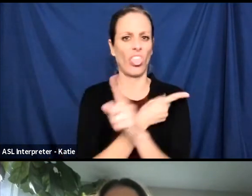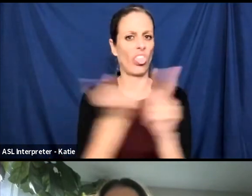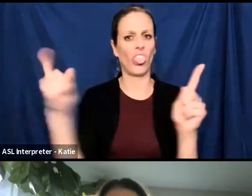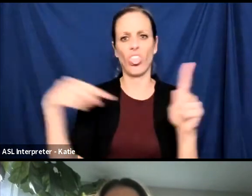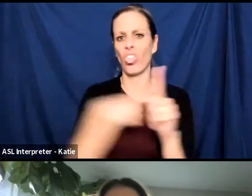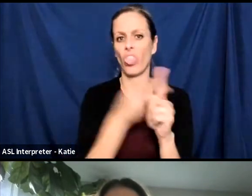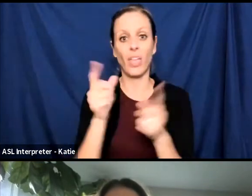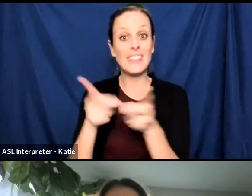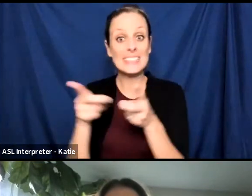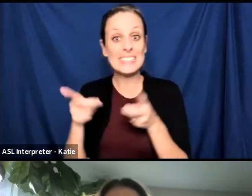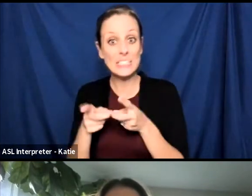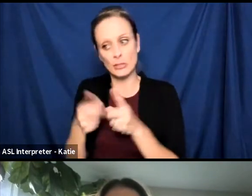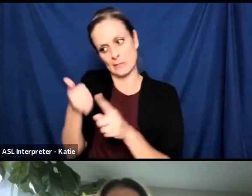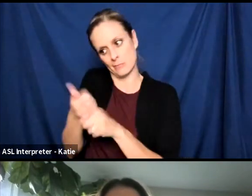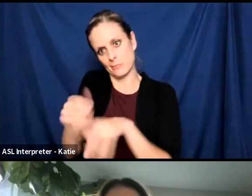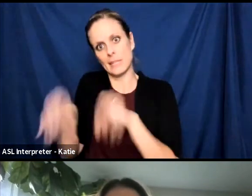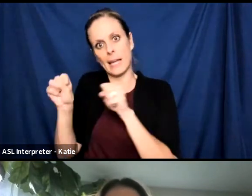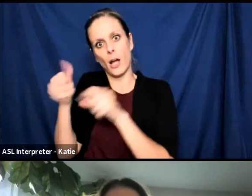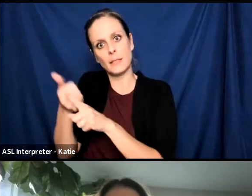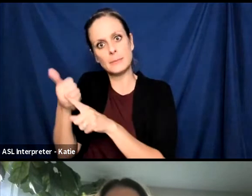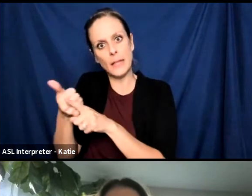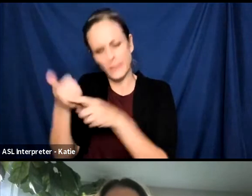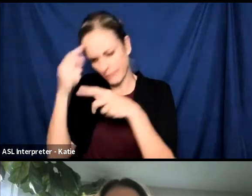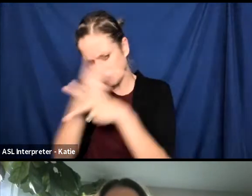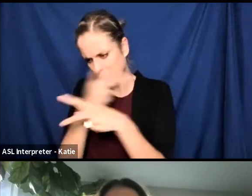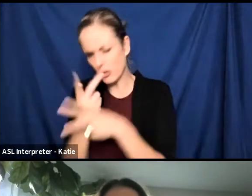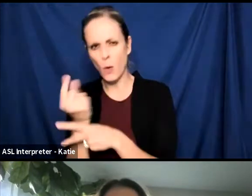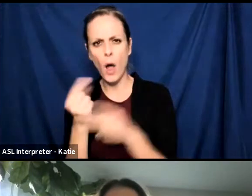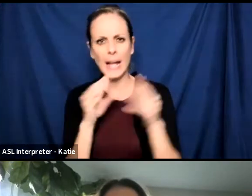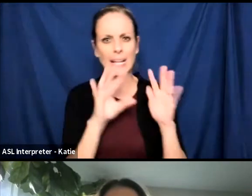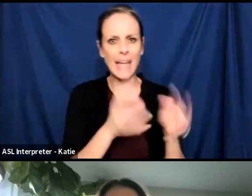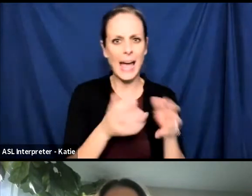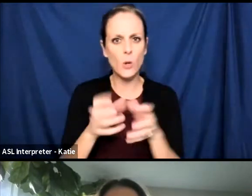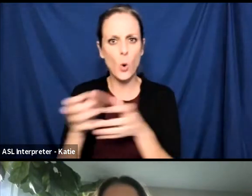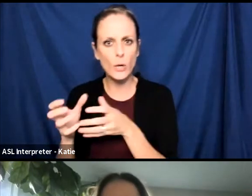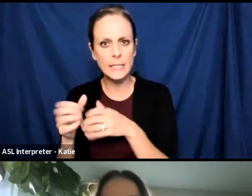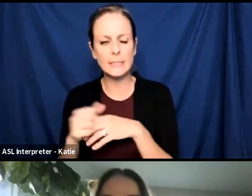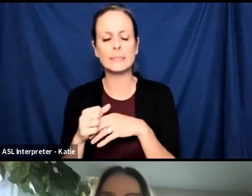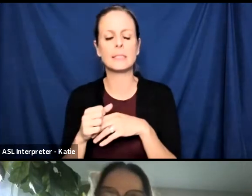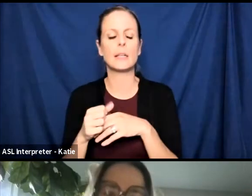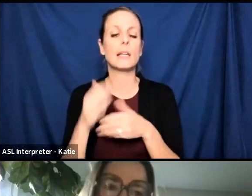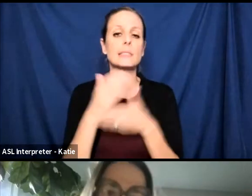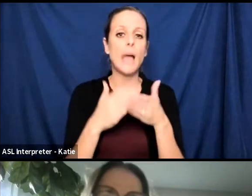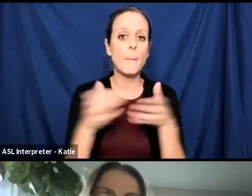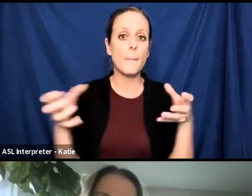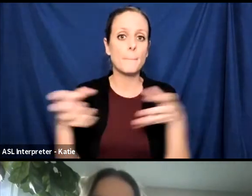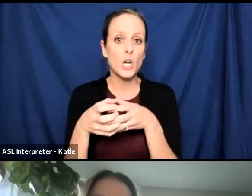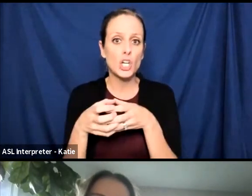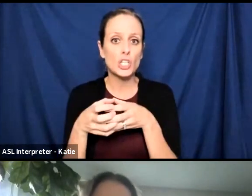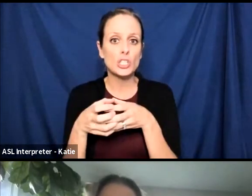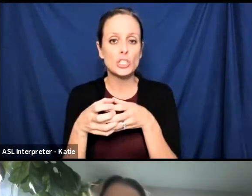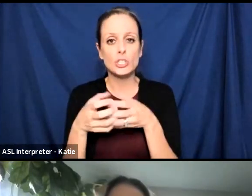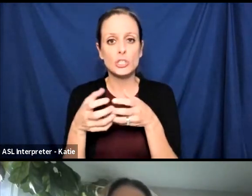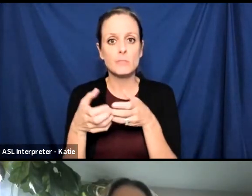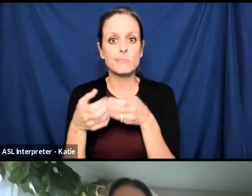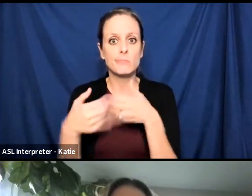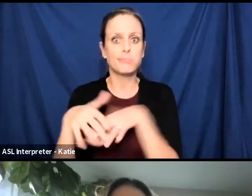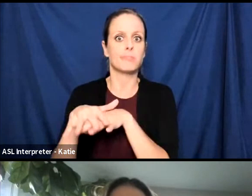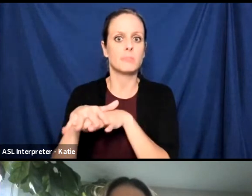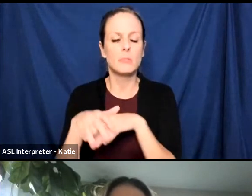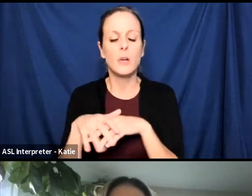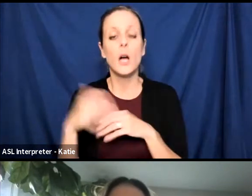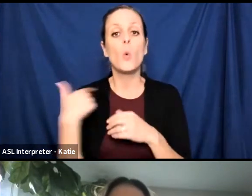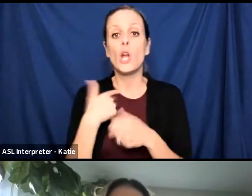to figure out what categories they were going to report, categories they were going to merge. We're working with them right now to come up with a data set